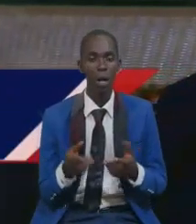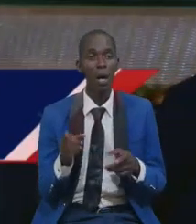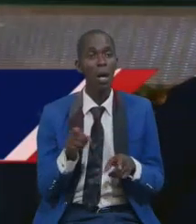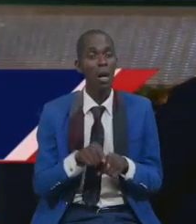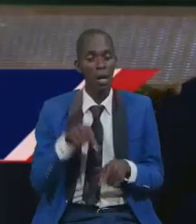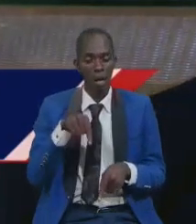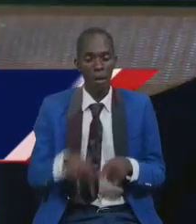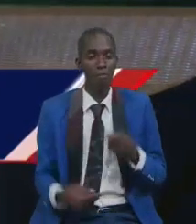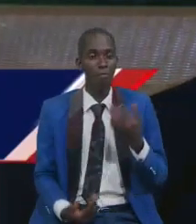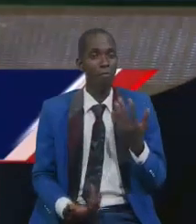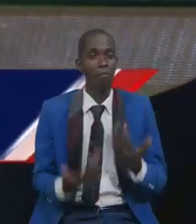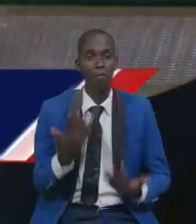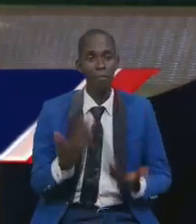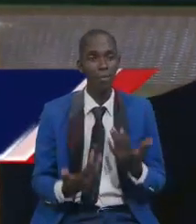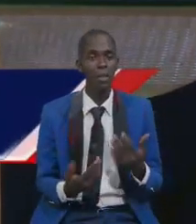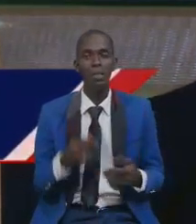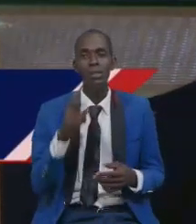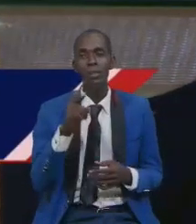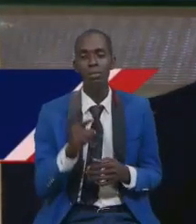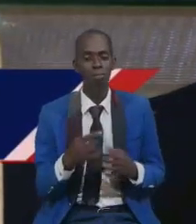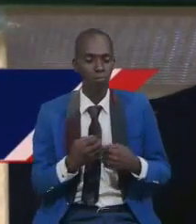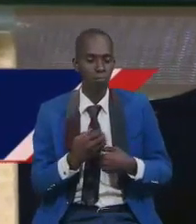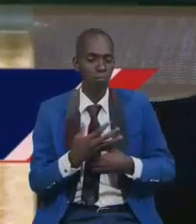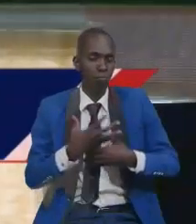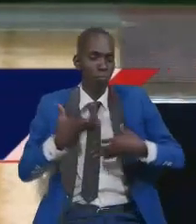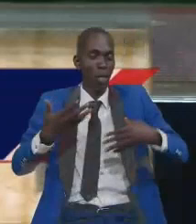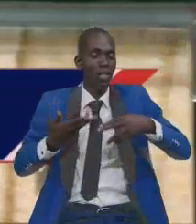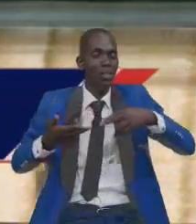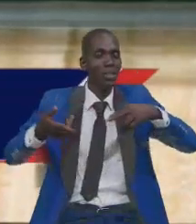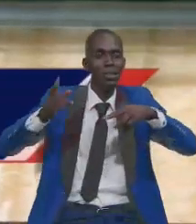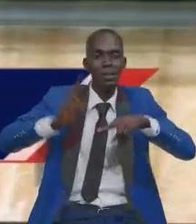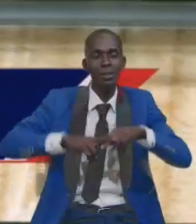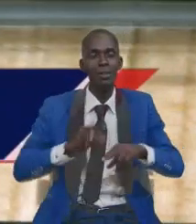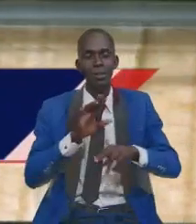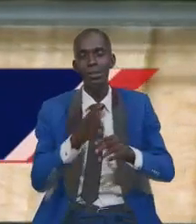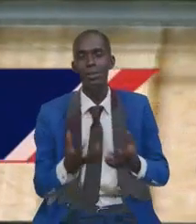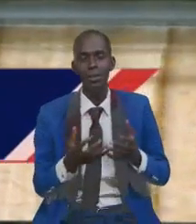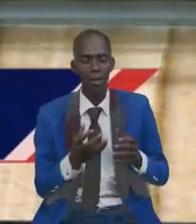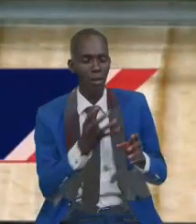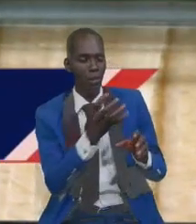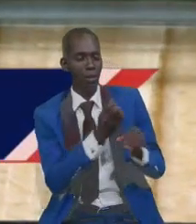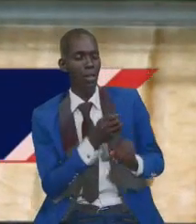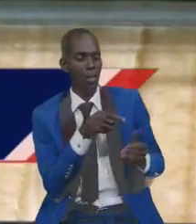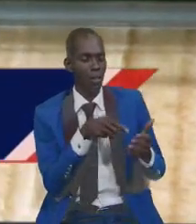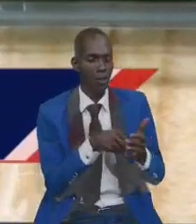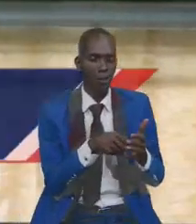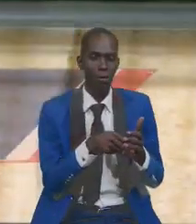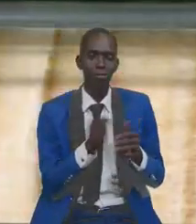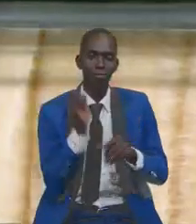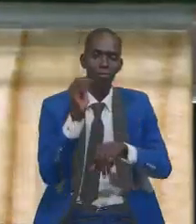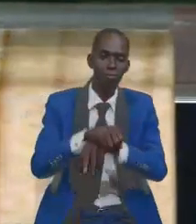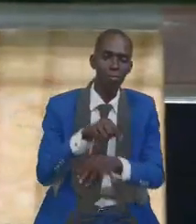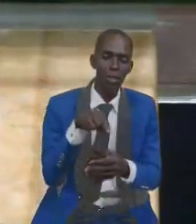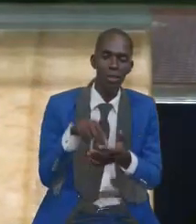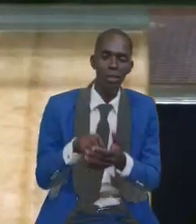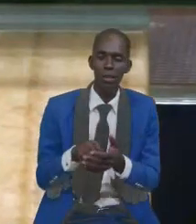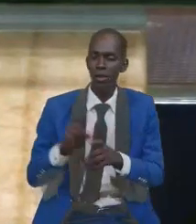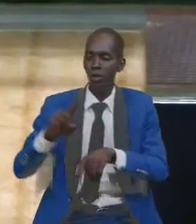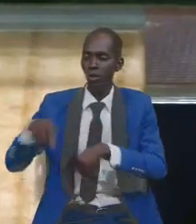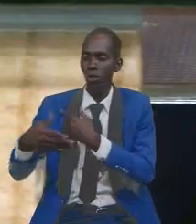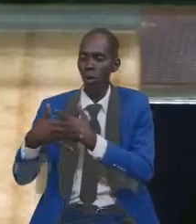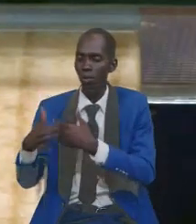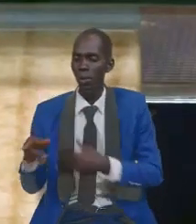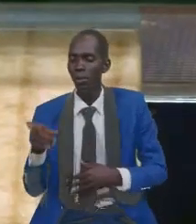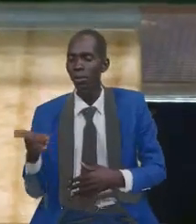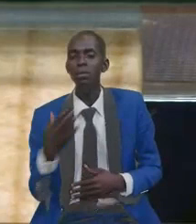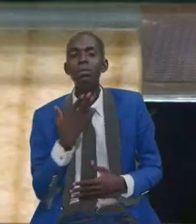as hell. He enlarges his desire. He grabs this. He conquers this. He goes after this.